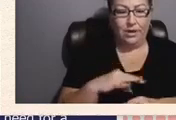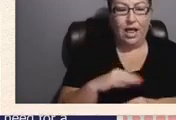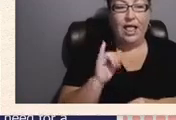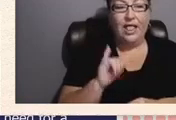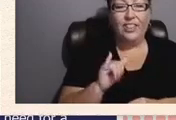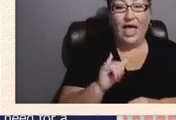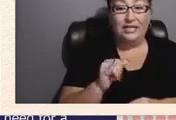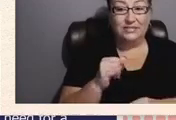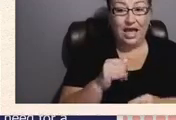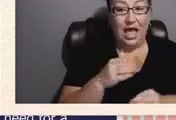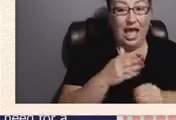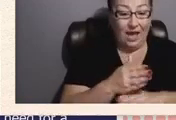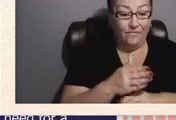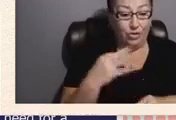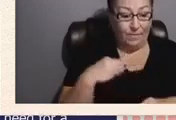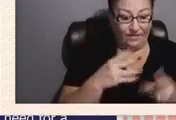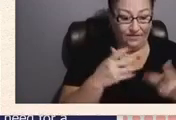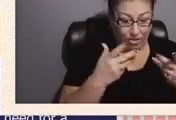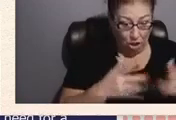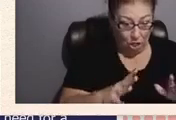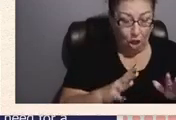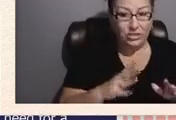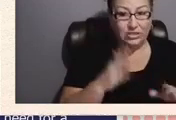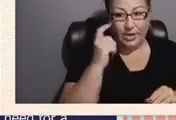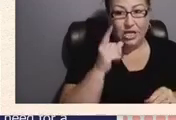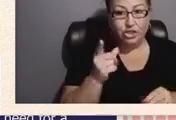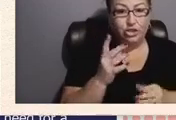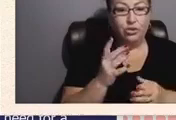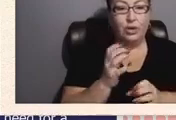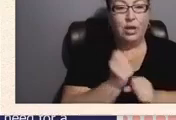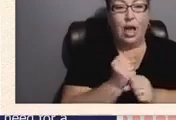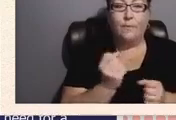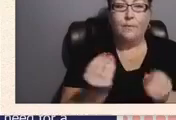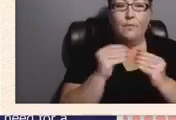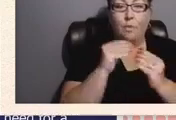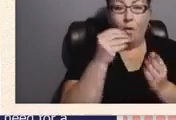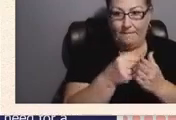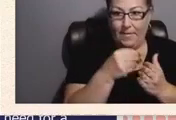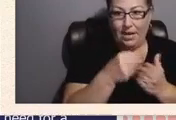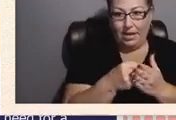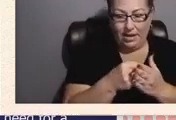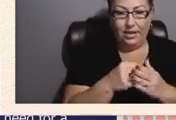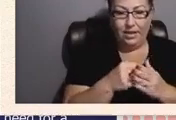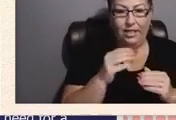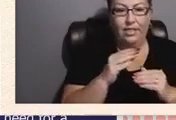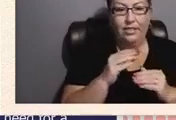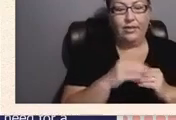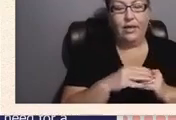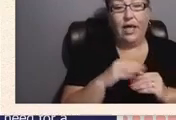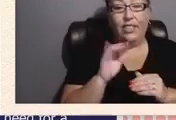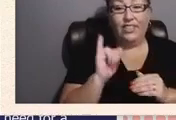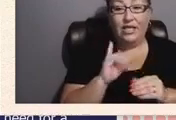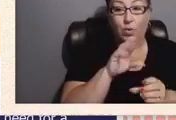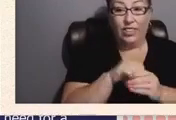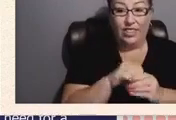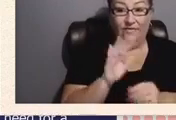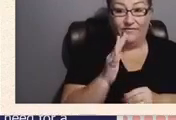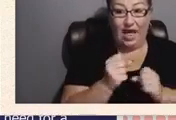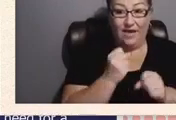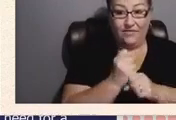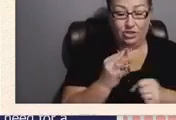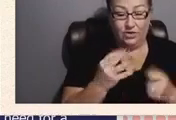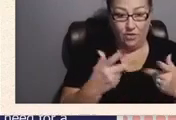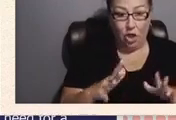to reaching substantial gainful activities. If it's within 5 years of the loss of benefits, they can